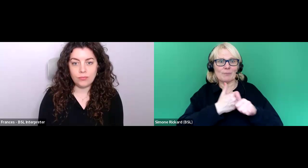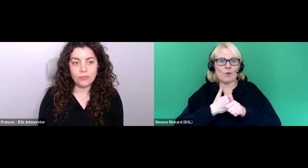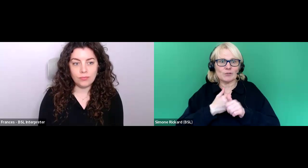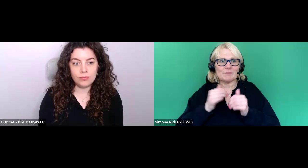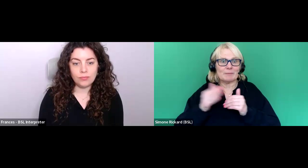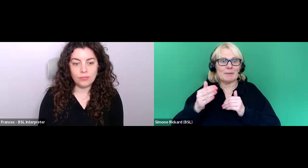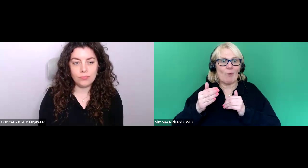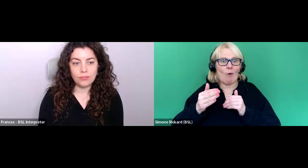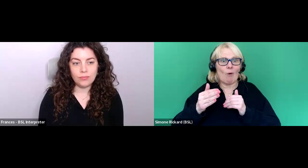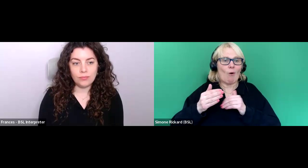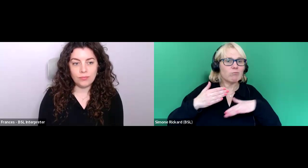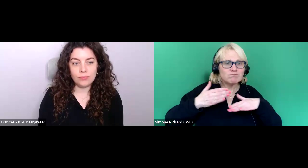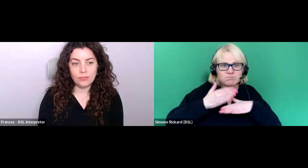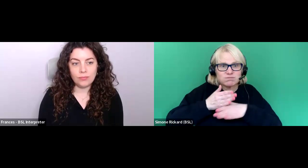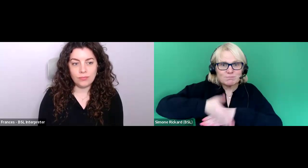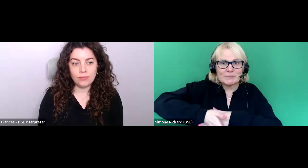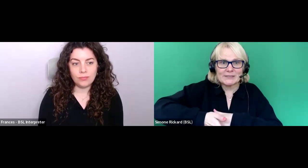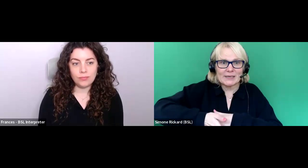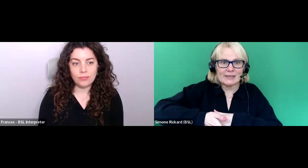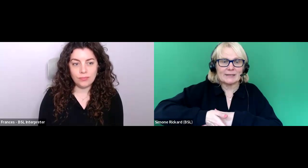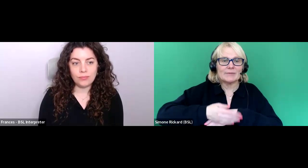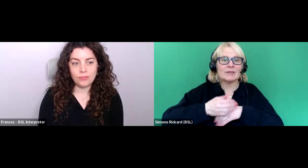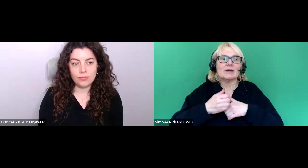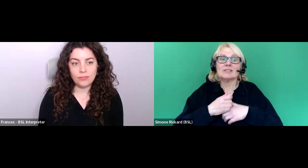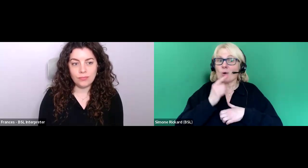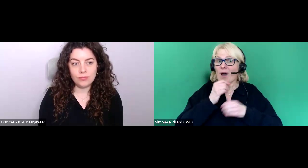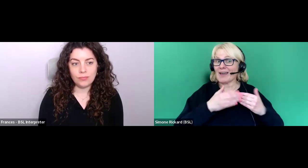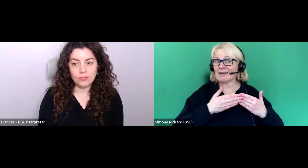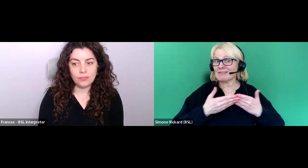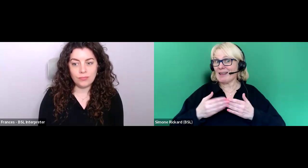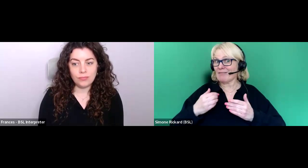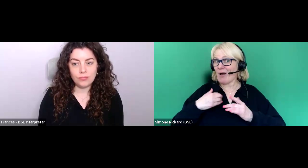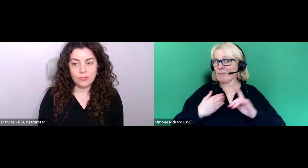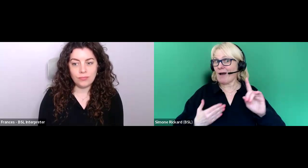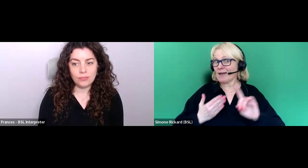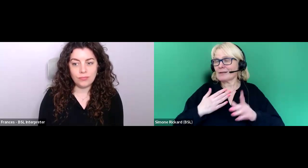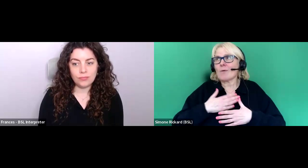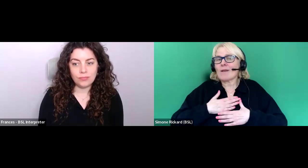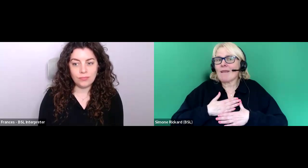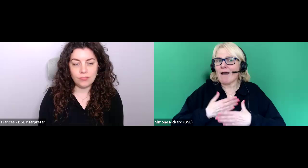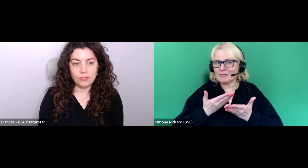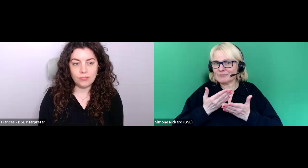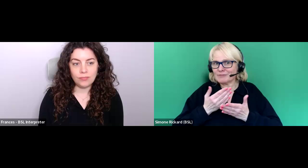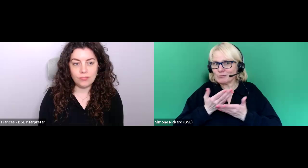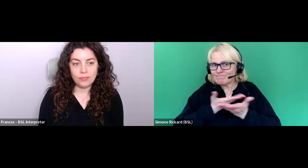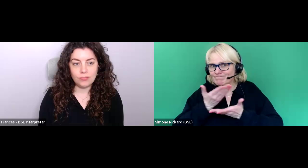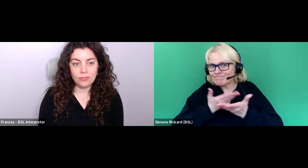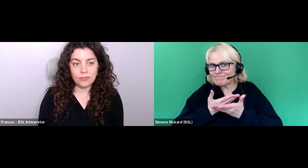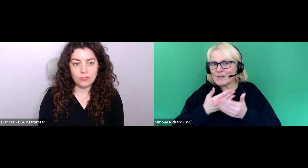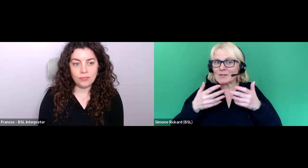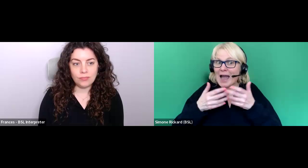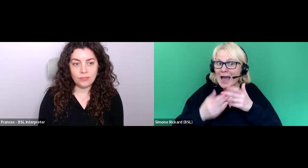much more able to, deliver on my objectives. And I just love to have a chat about how we could make